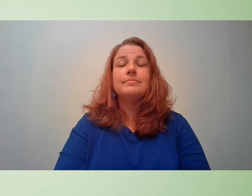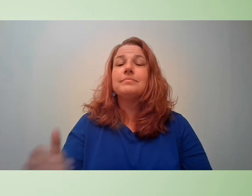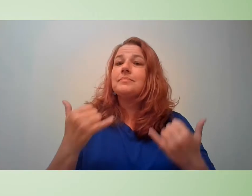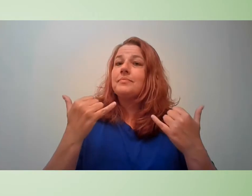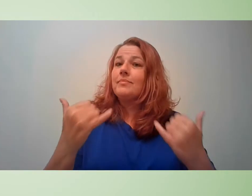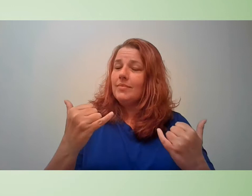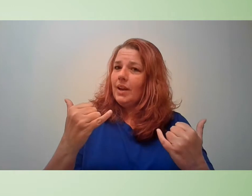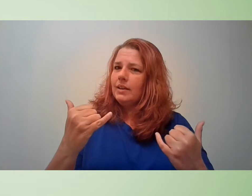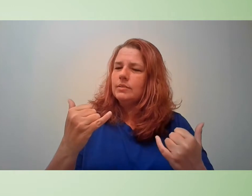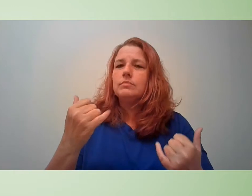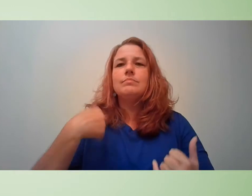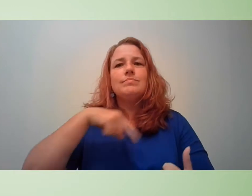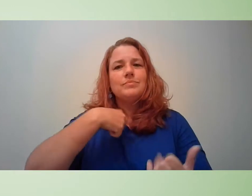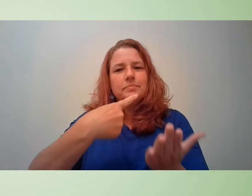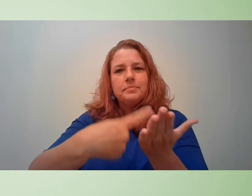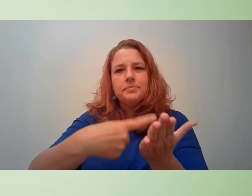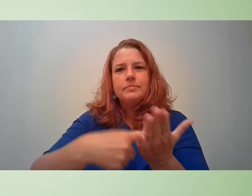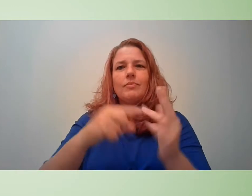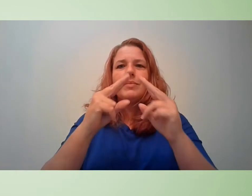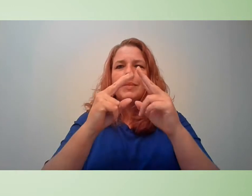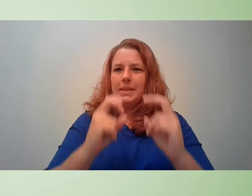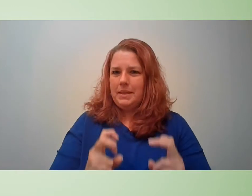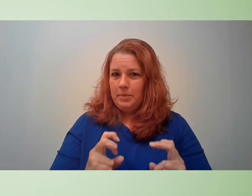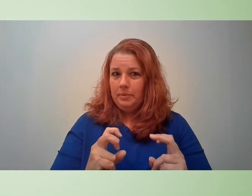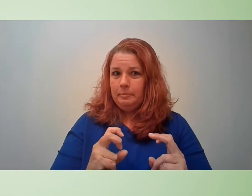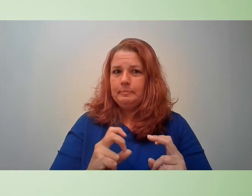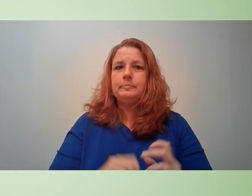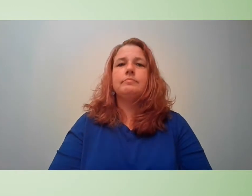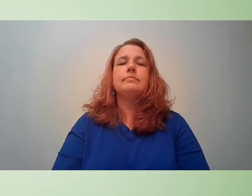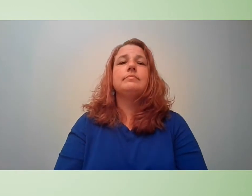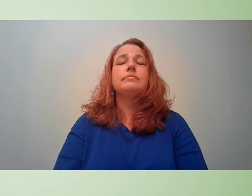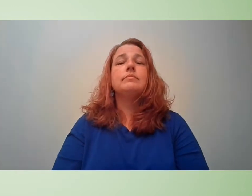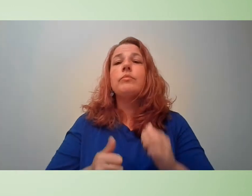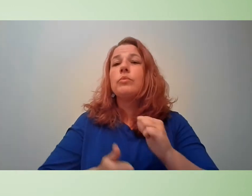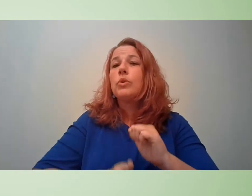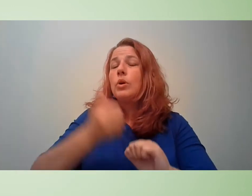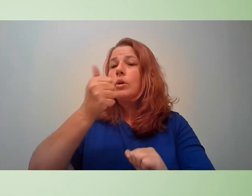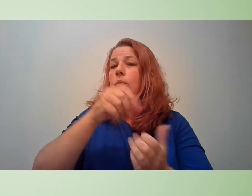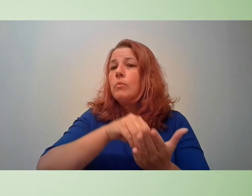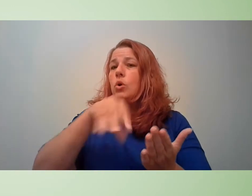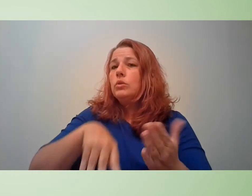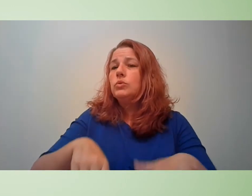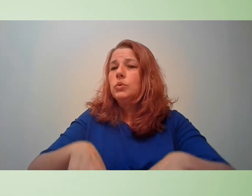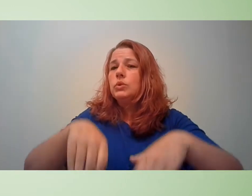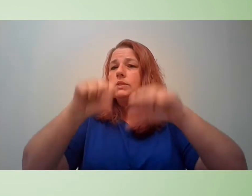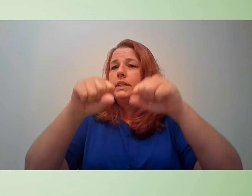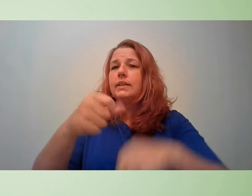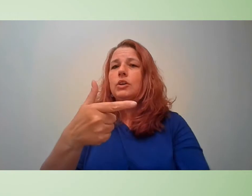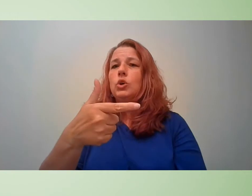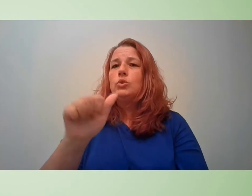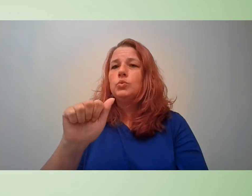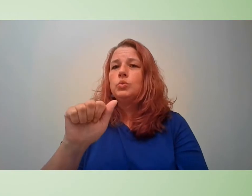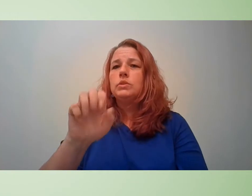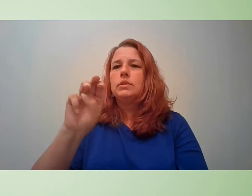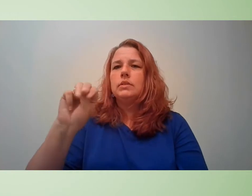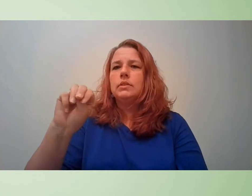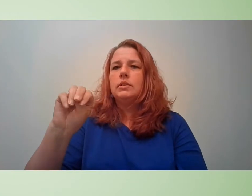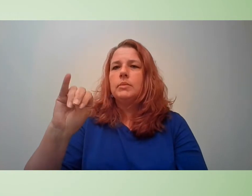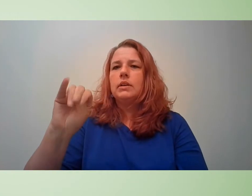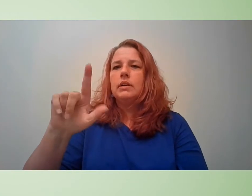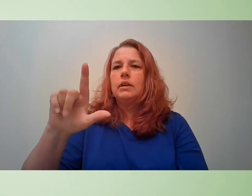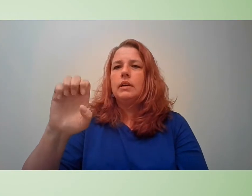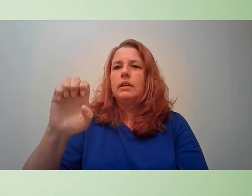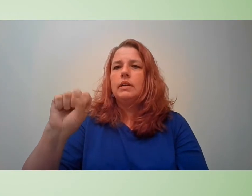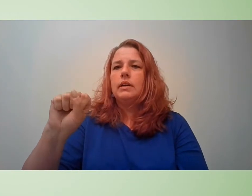Now let's talk about assessments. Most students take Georgia Milestones assessments as required in Georgia. Students with